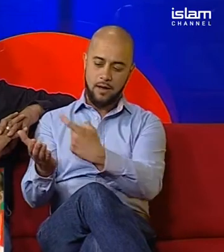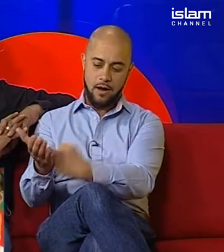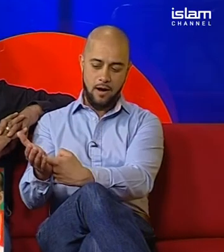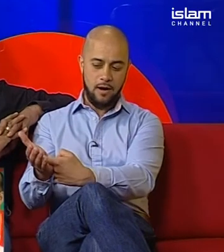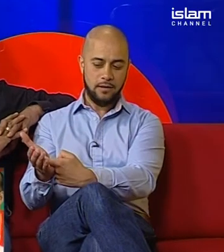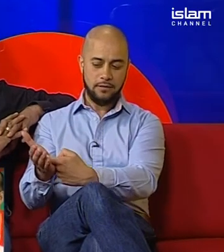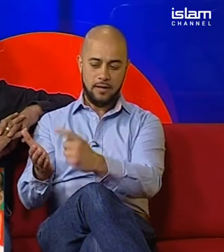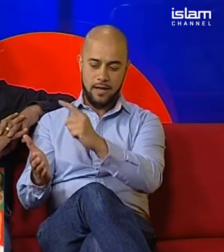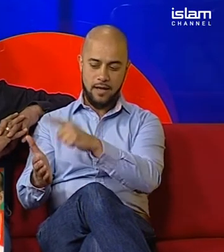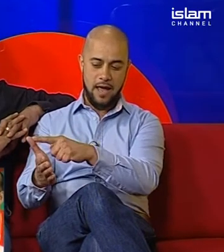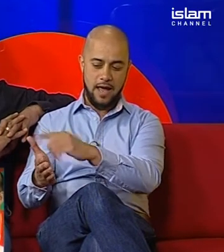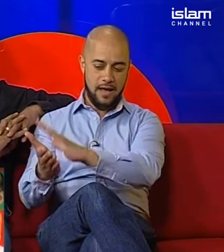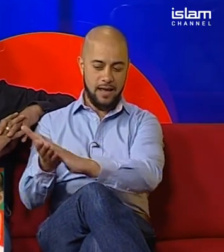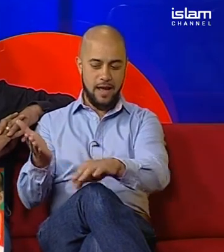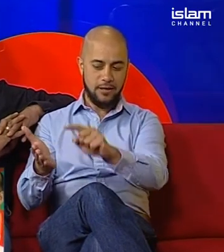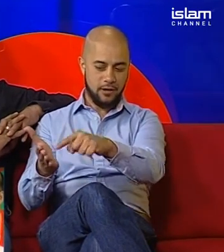is